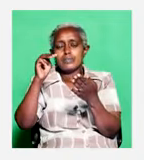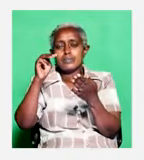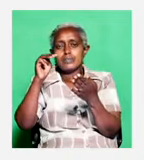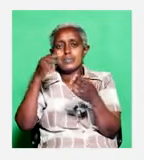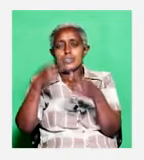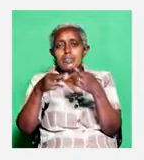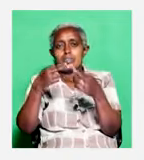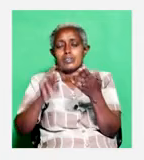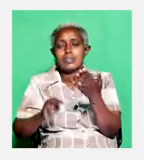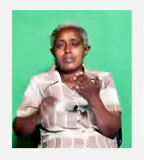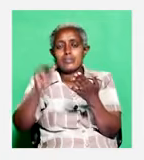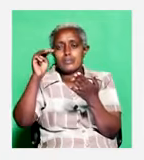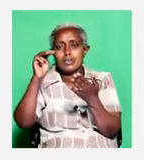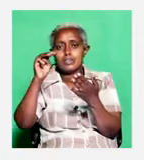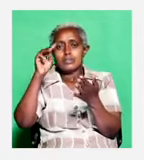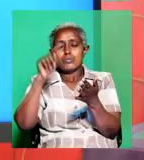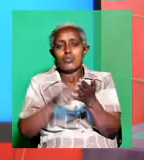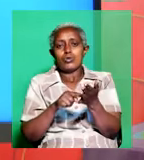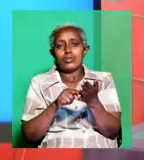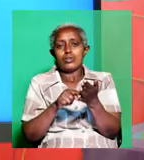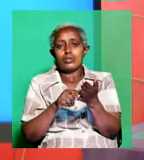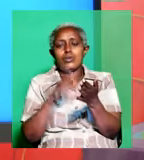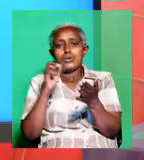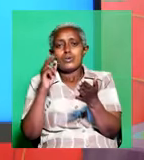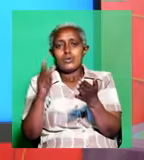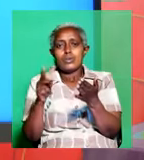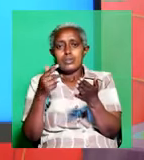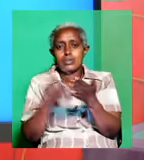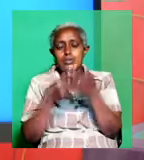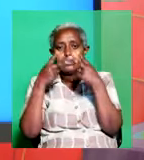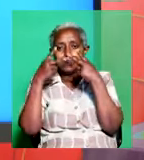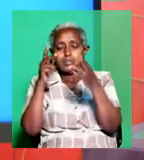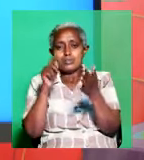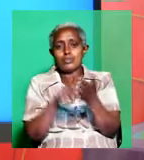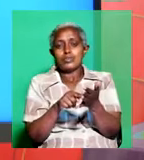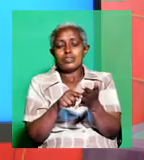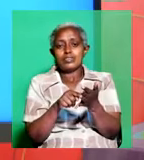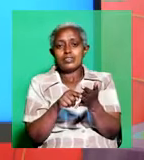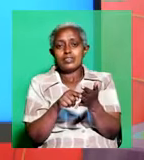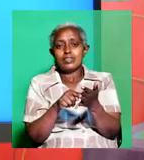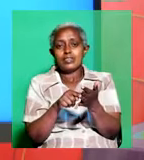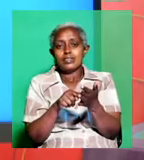This is a relative maximum point. Okay, when you see this point,